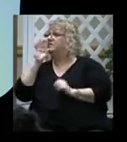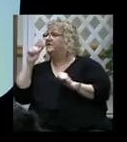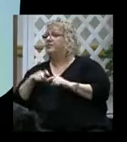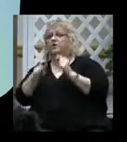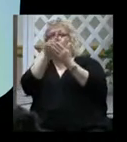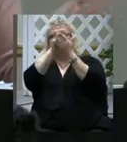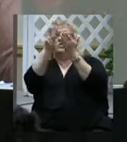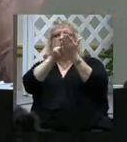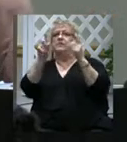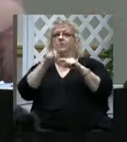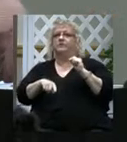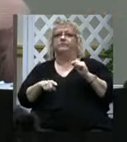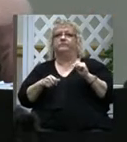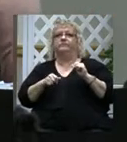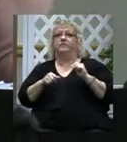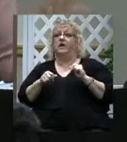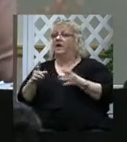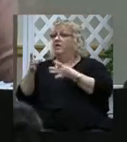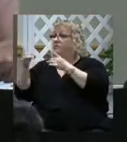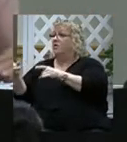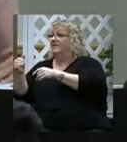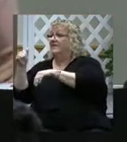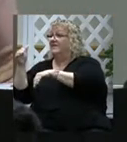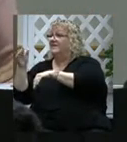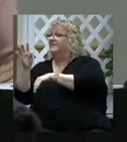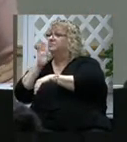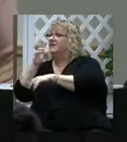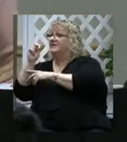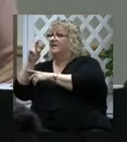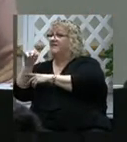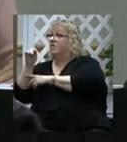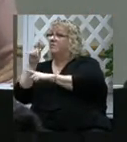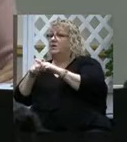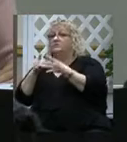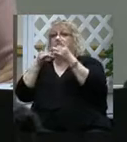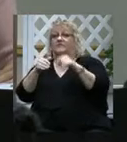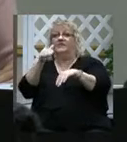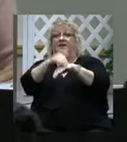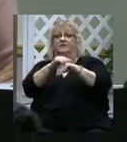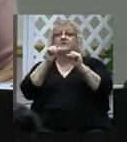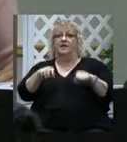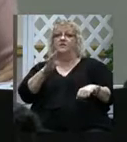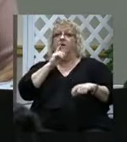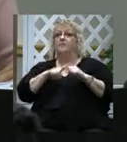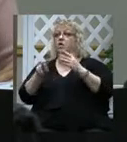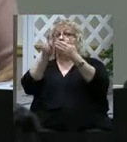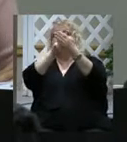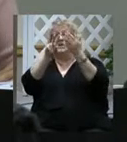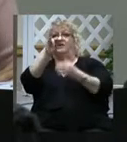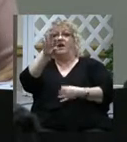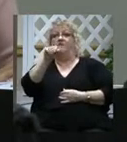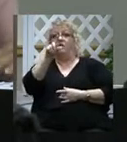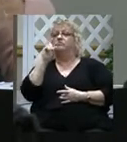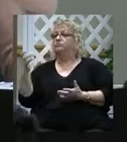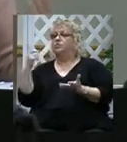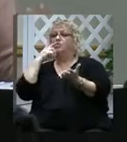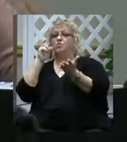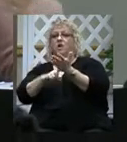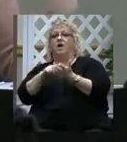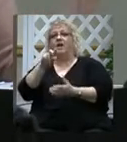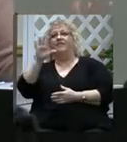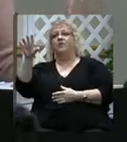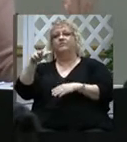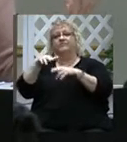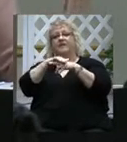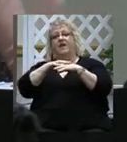if they can read Navajo, they're very fluent in English. But we really wanted to recognize the Navajo